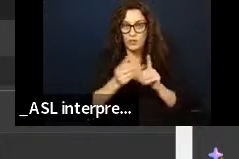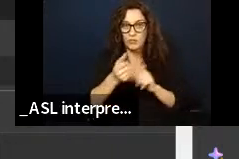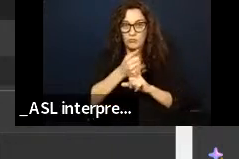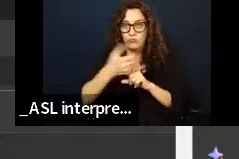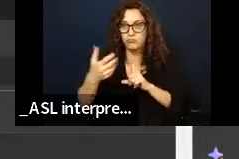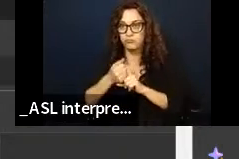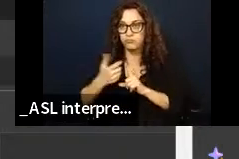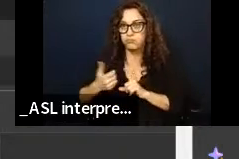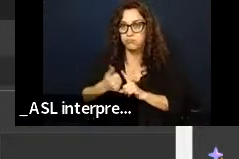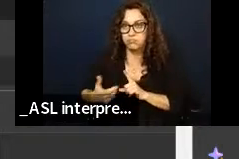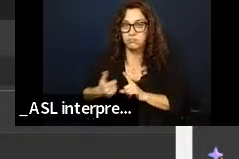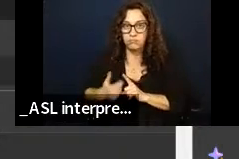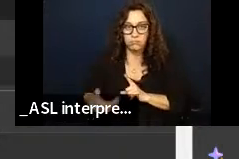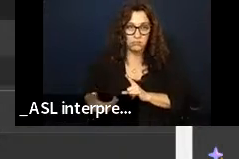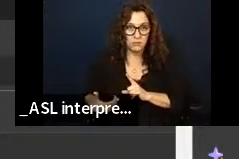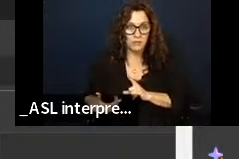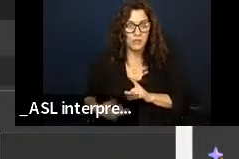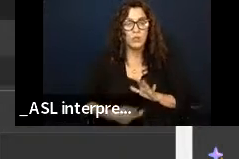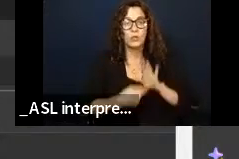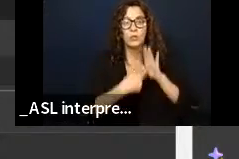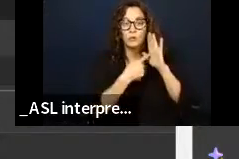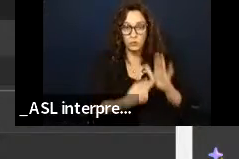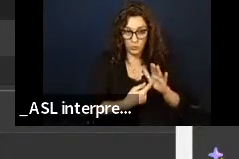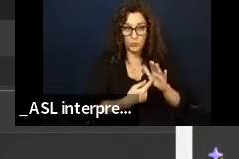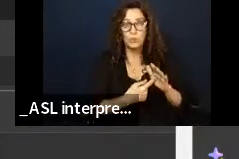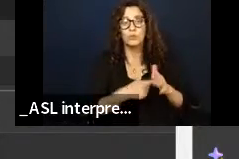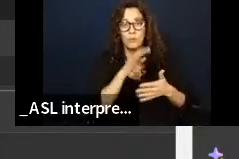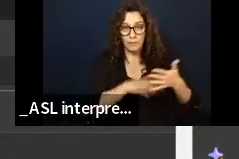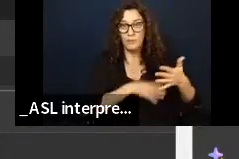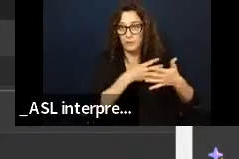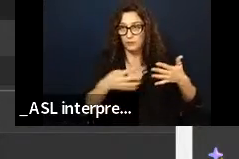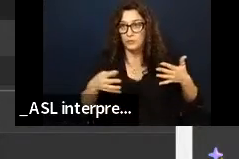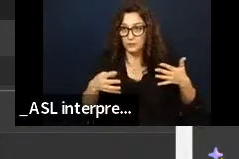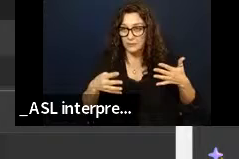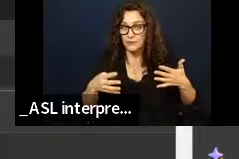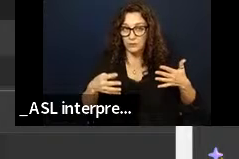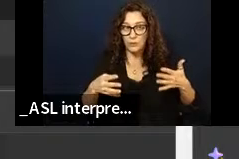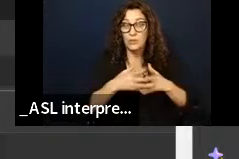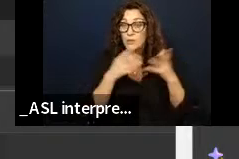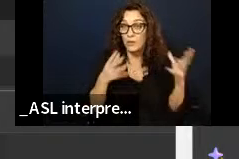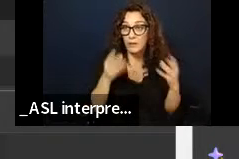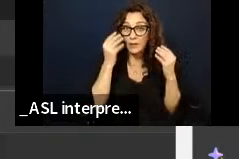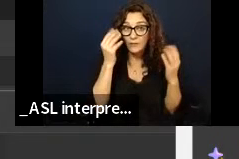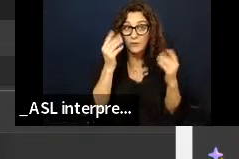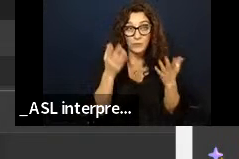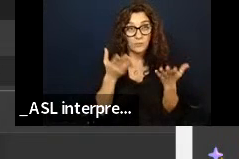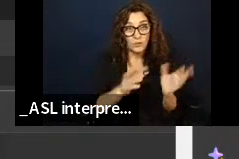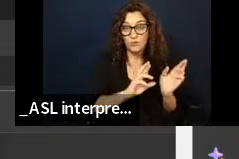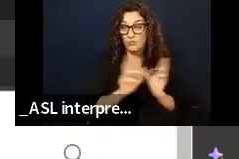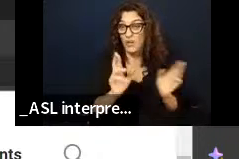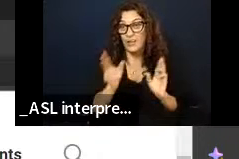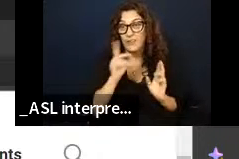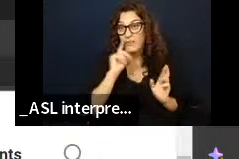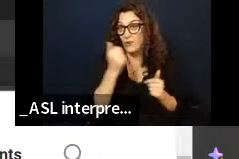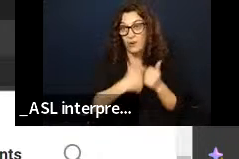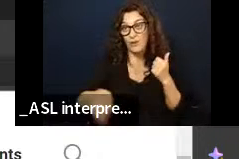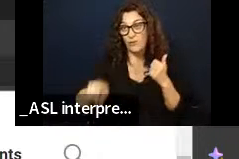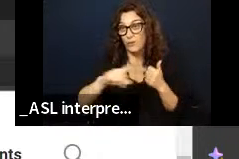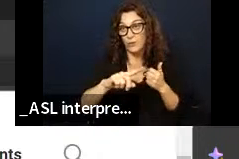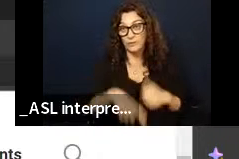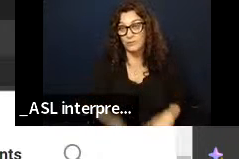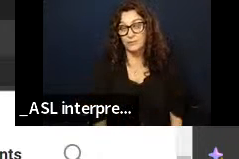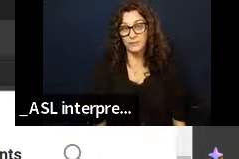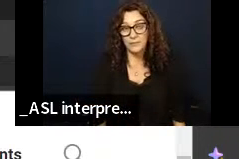you a copy of the matrix as well at the end. So that is there for you. And